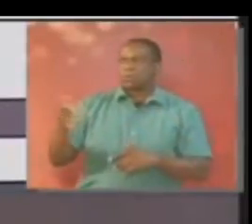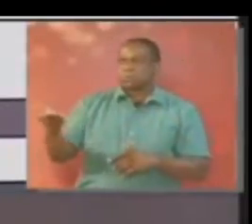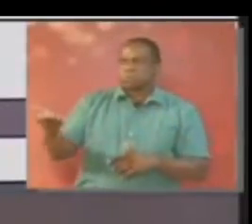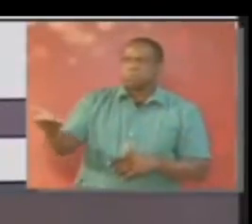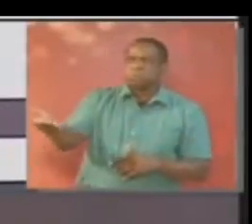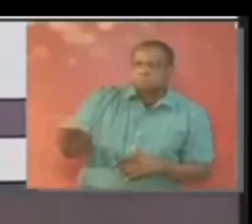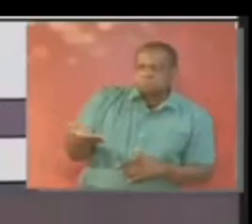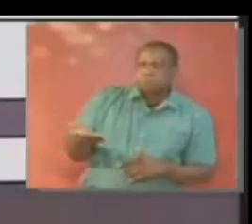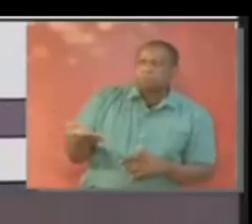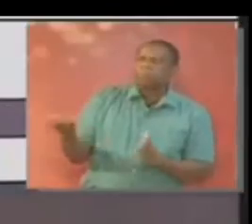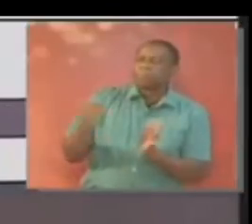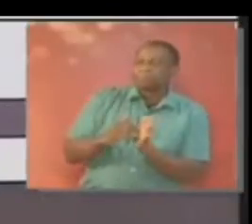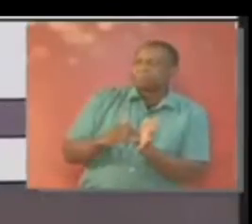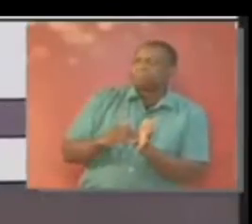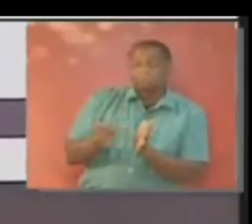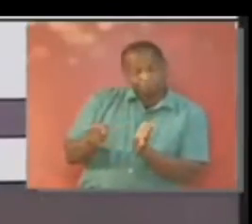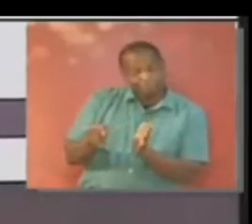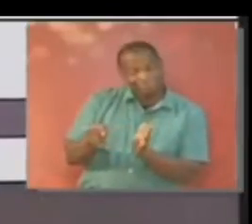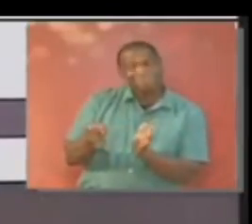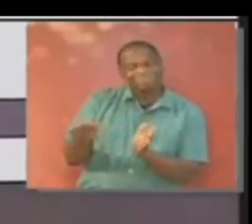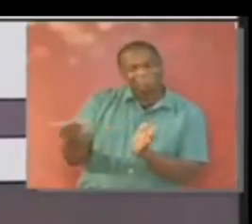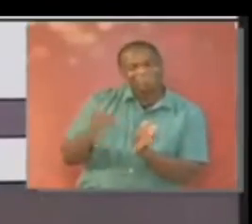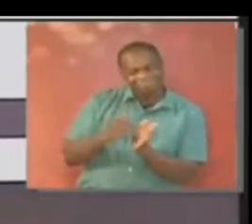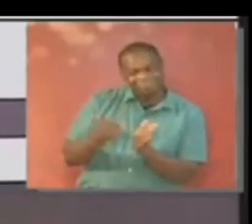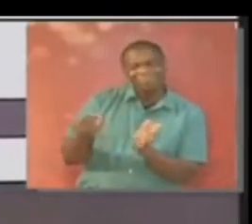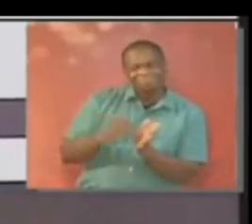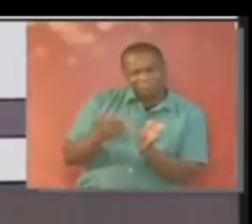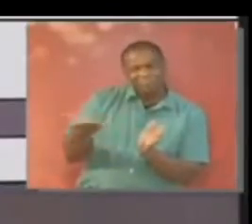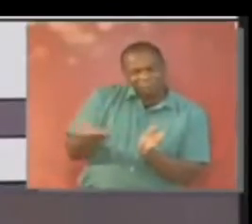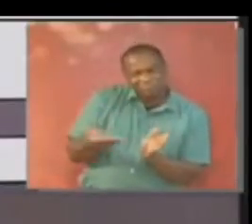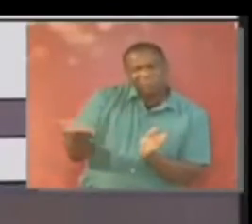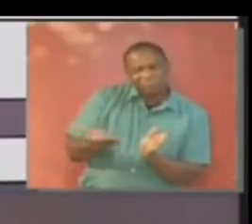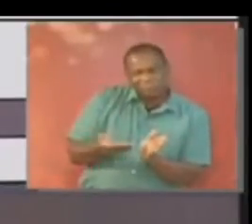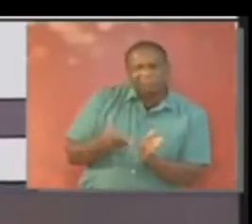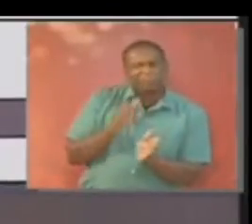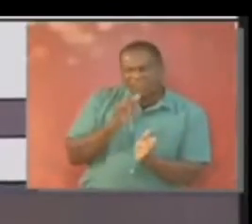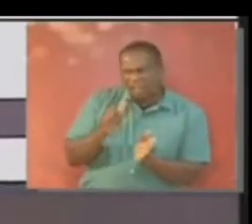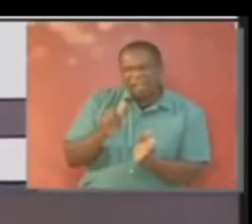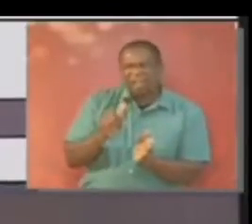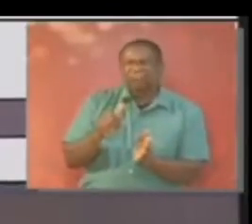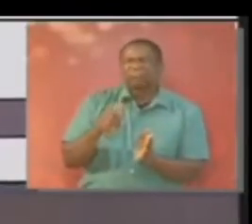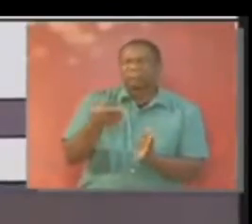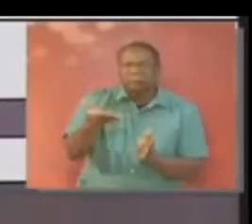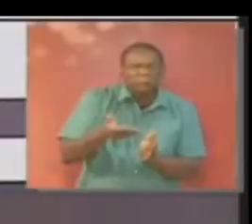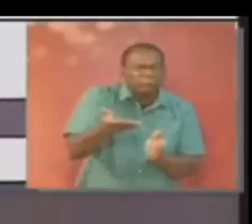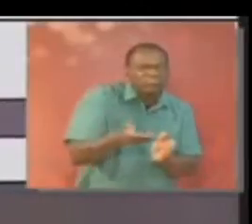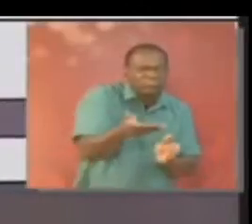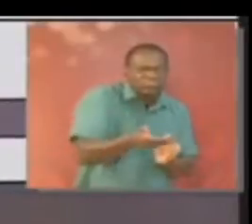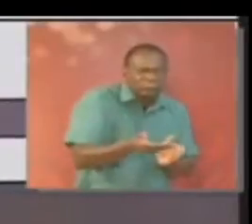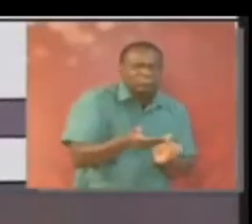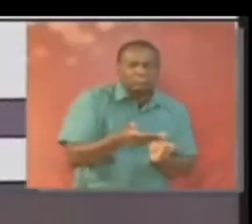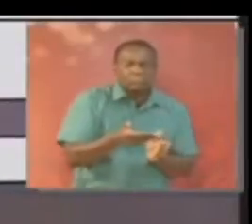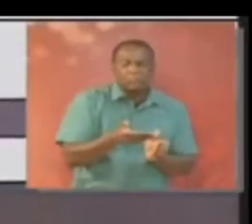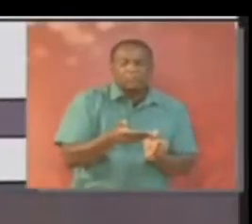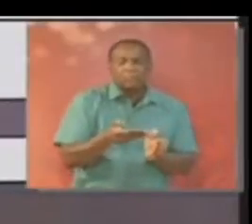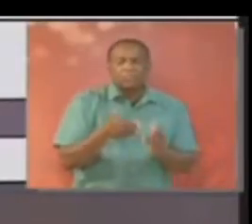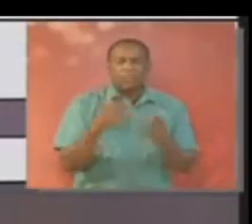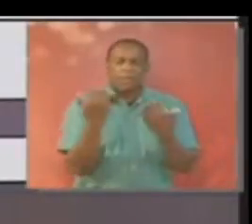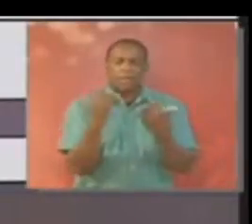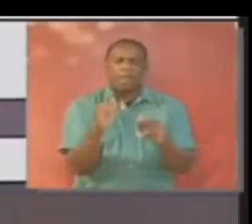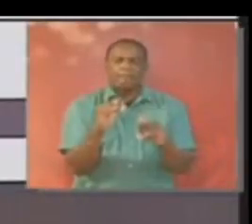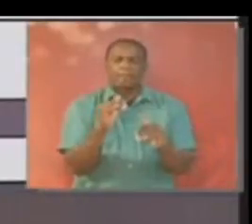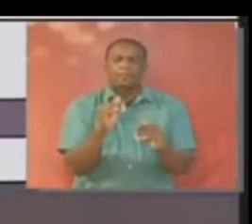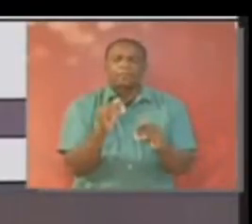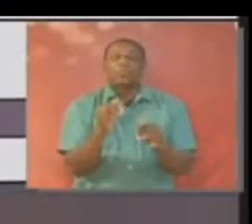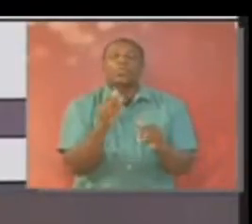two. Right? So we're not going to change our strategy. We were doing very well as a population before with regard to adhering, and we don't want to drop the